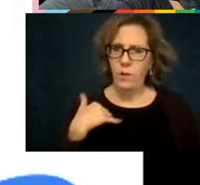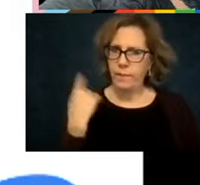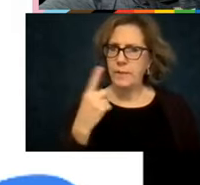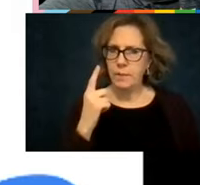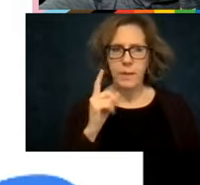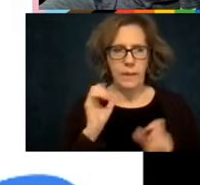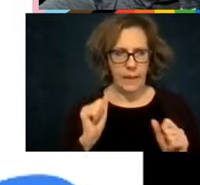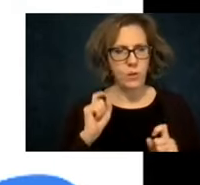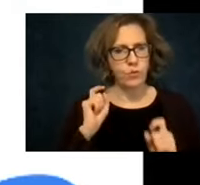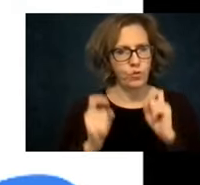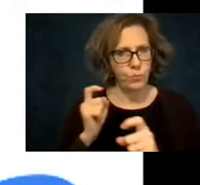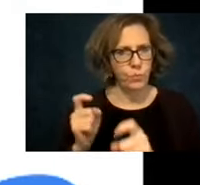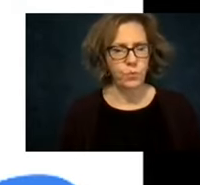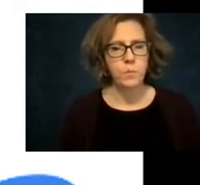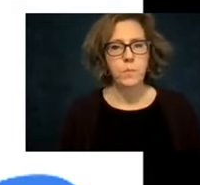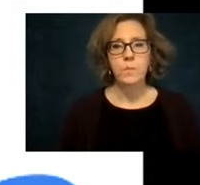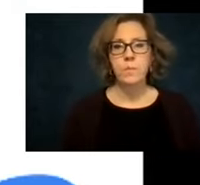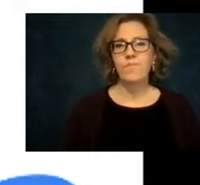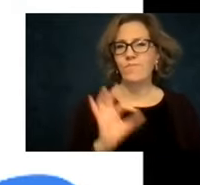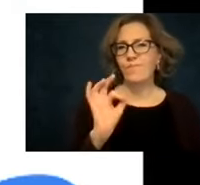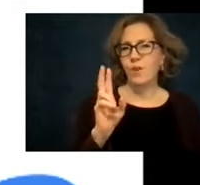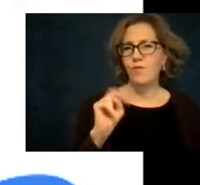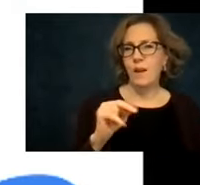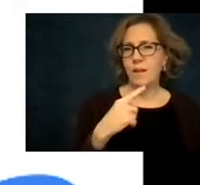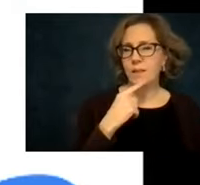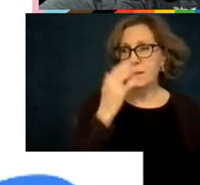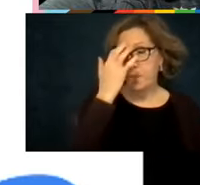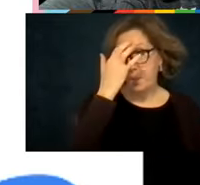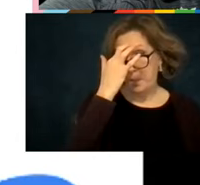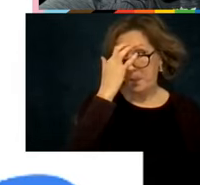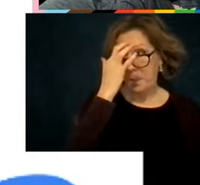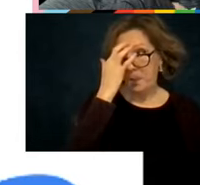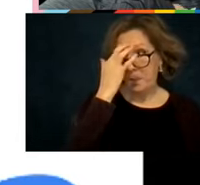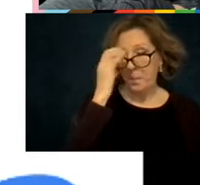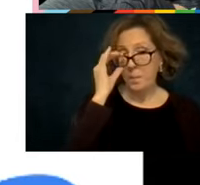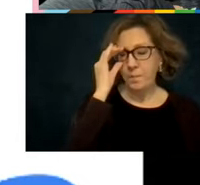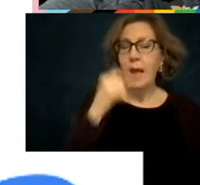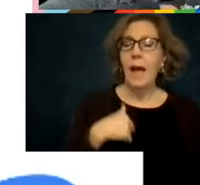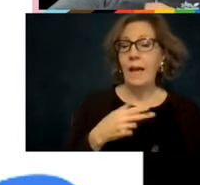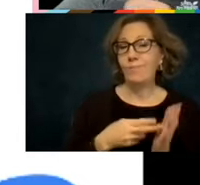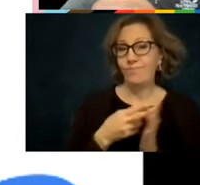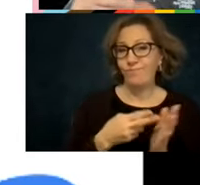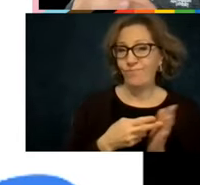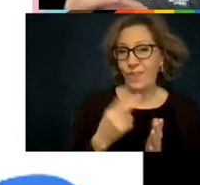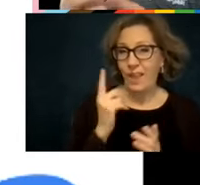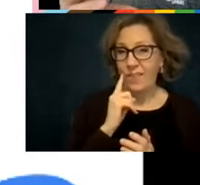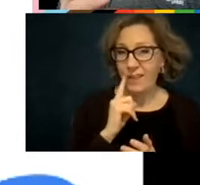honest, I don't think that a lot of people